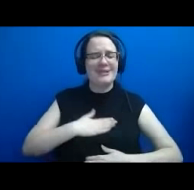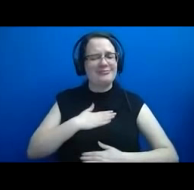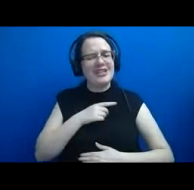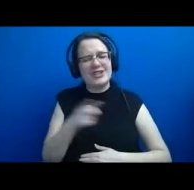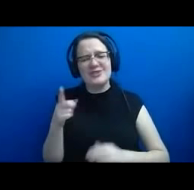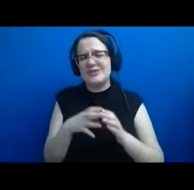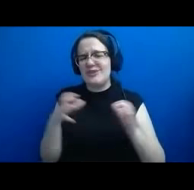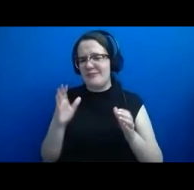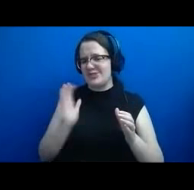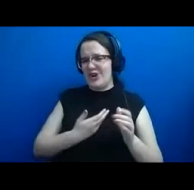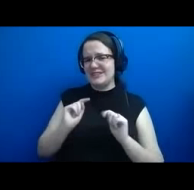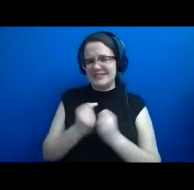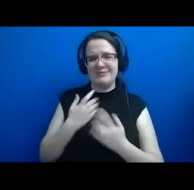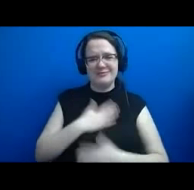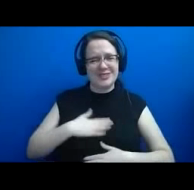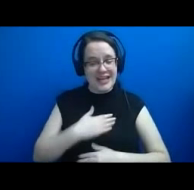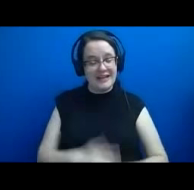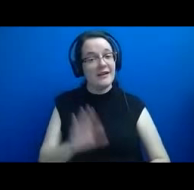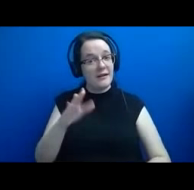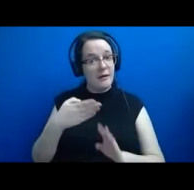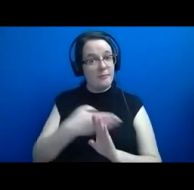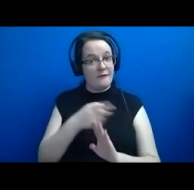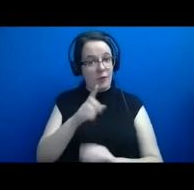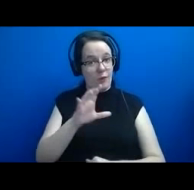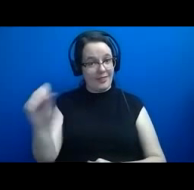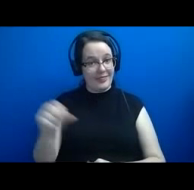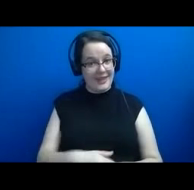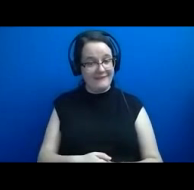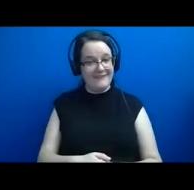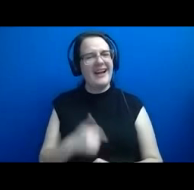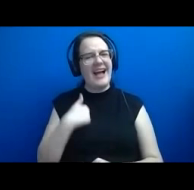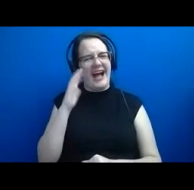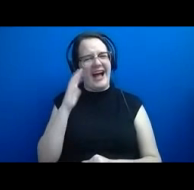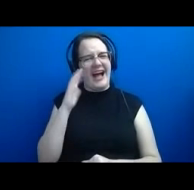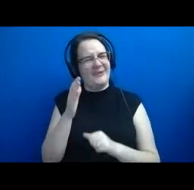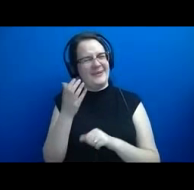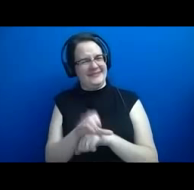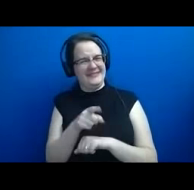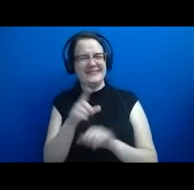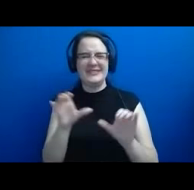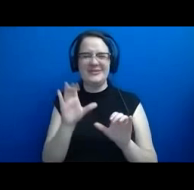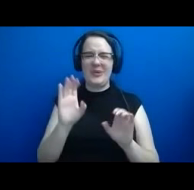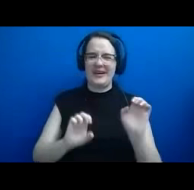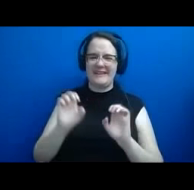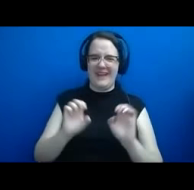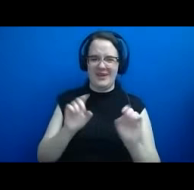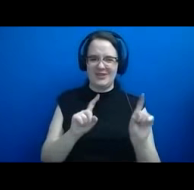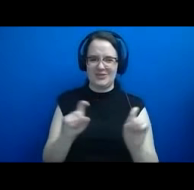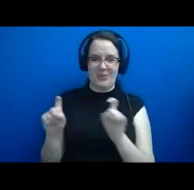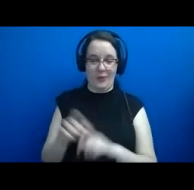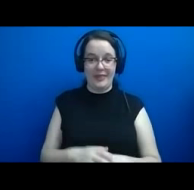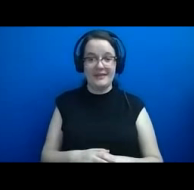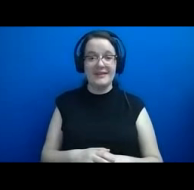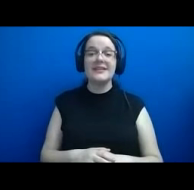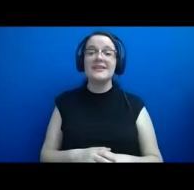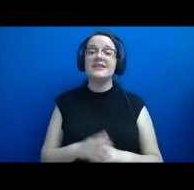team. And before you go, I'm going to make you do your evaluation poll of a scale of 1 to 10,